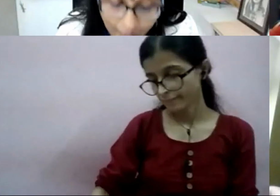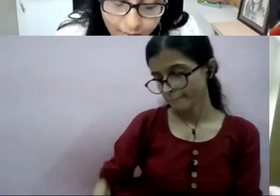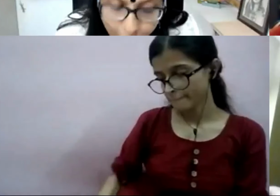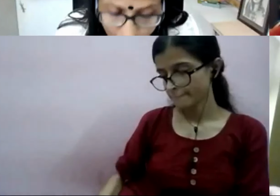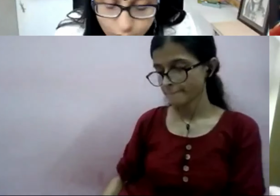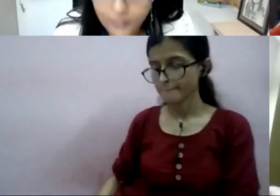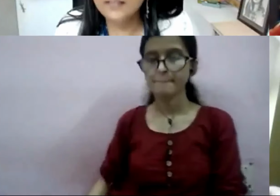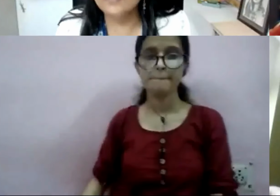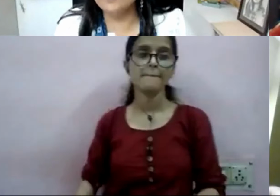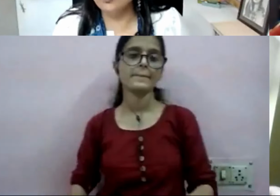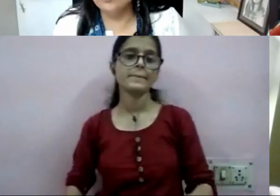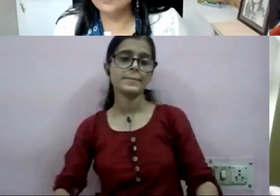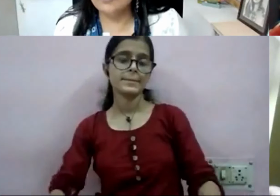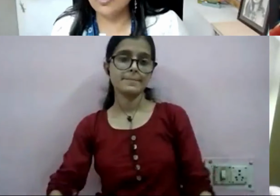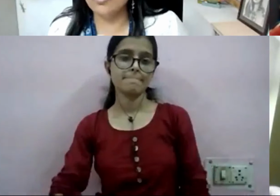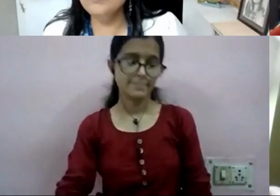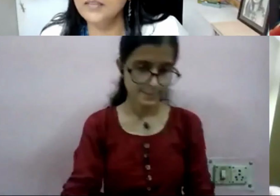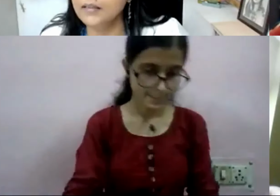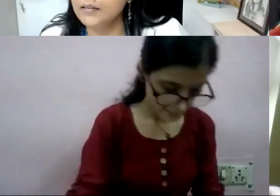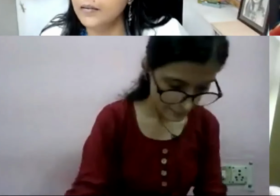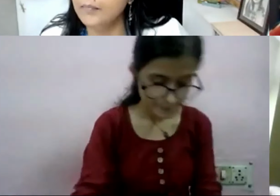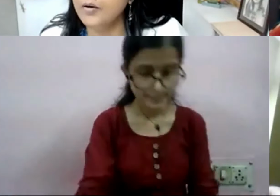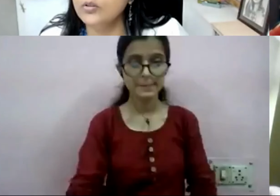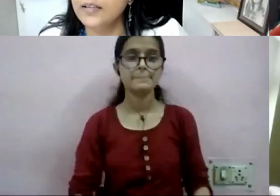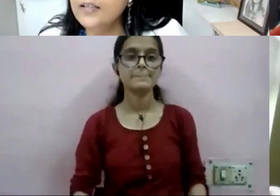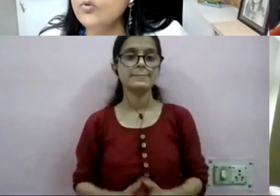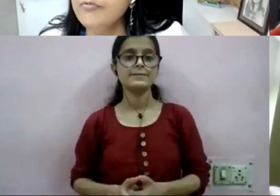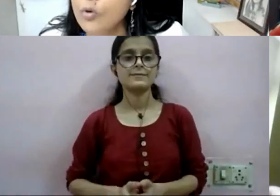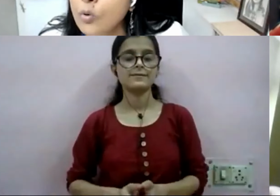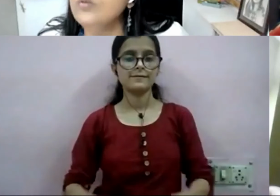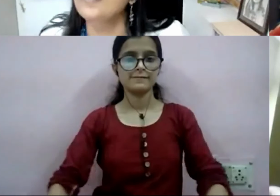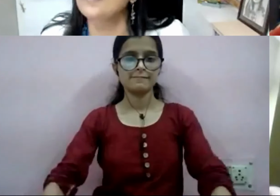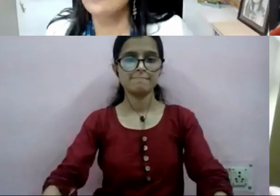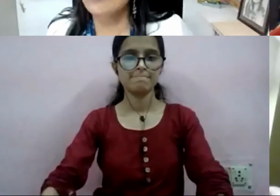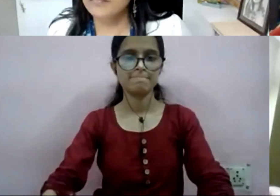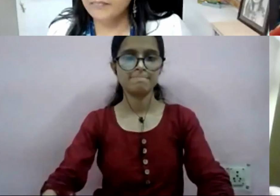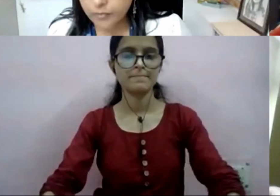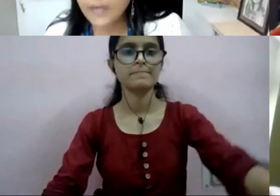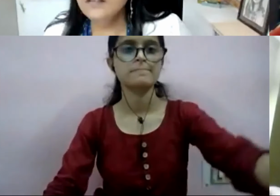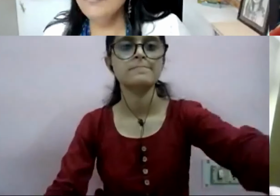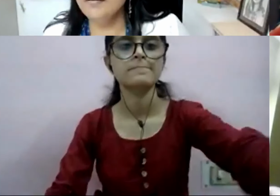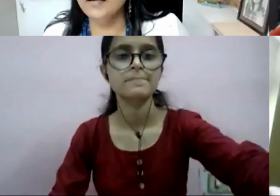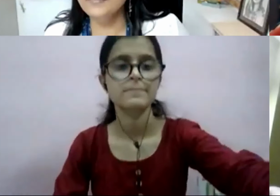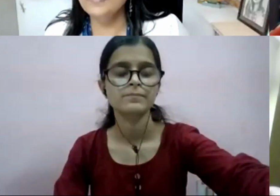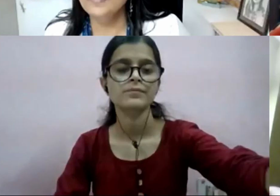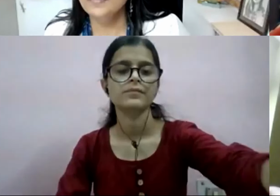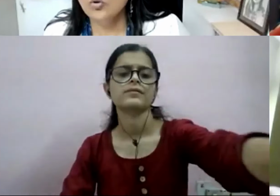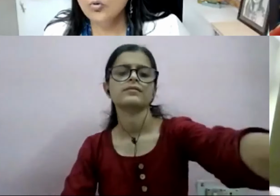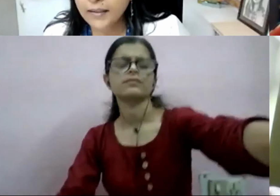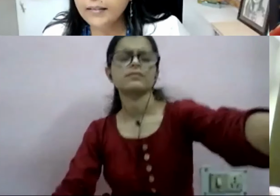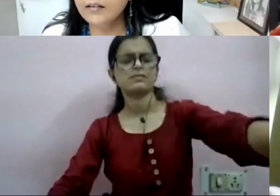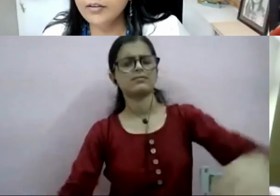and I have actually heard about this from about 3 to 4 young women whom I